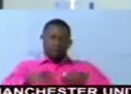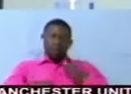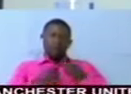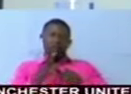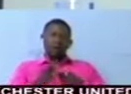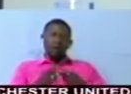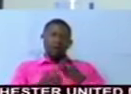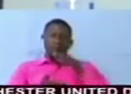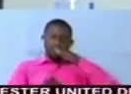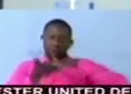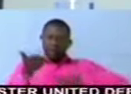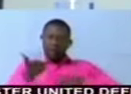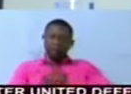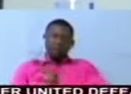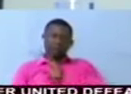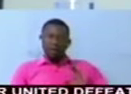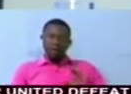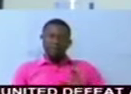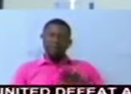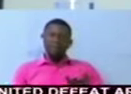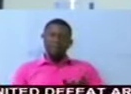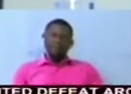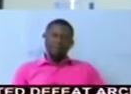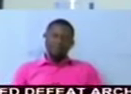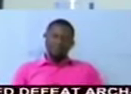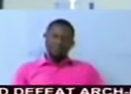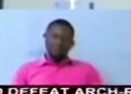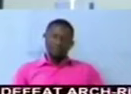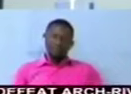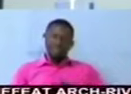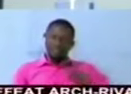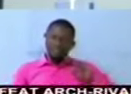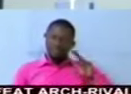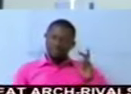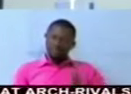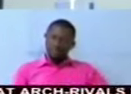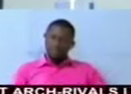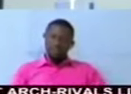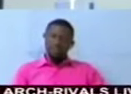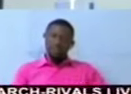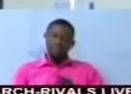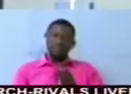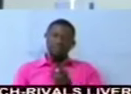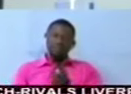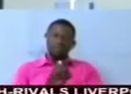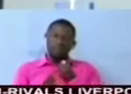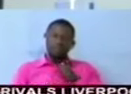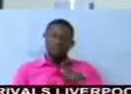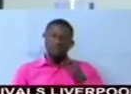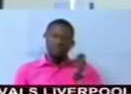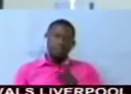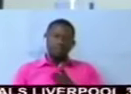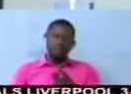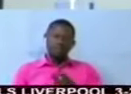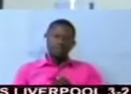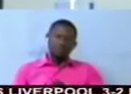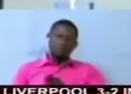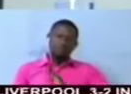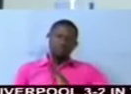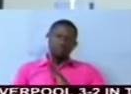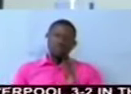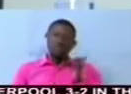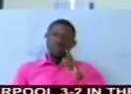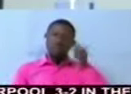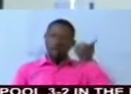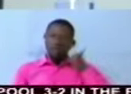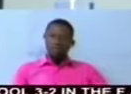sortie for the payment of as guarantee security for the payment of the loan? What happened to